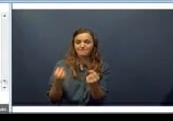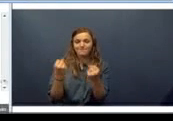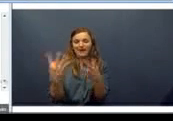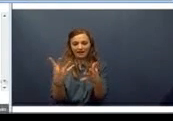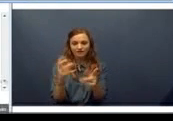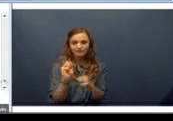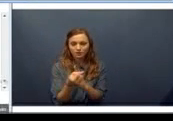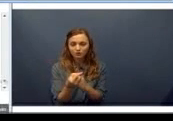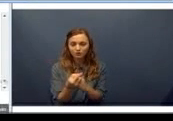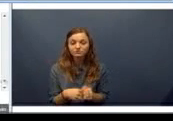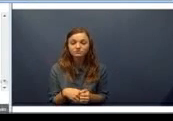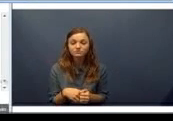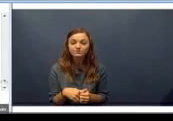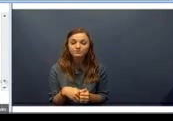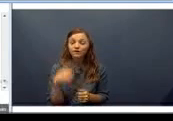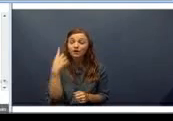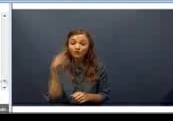others.